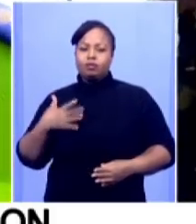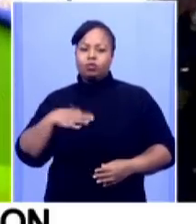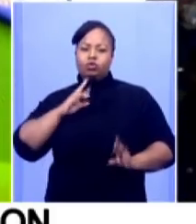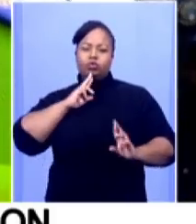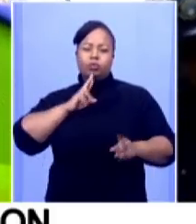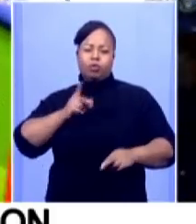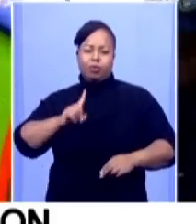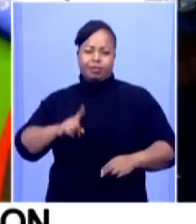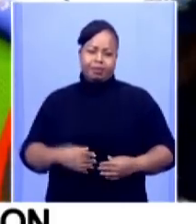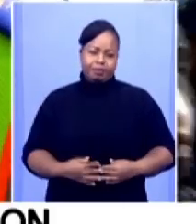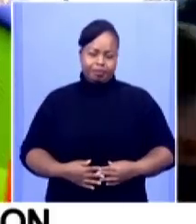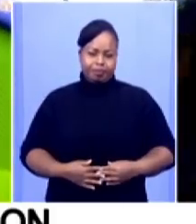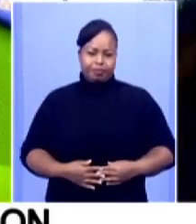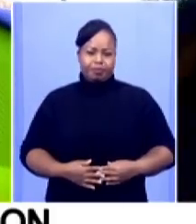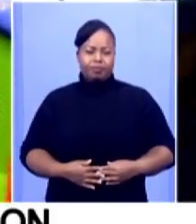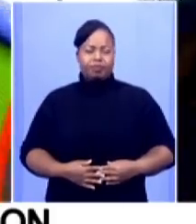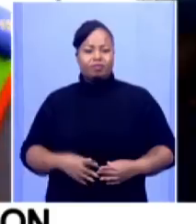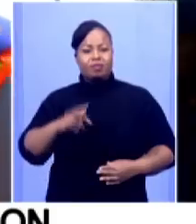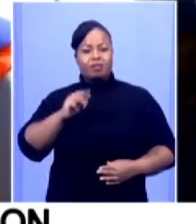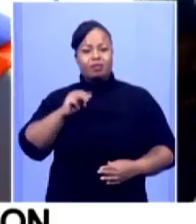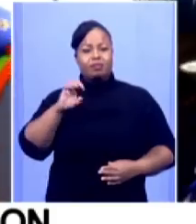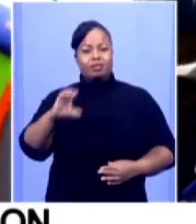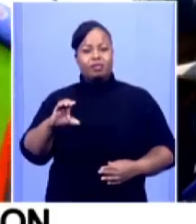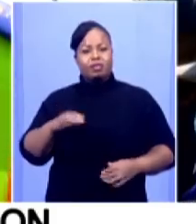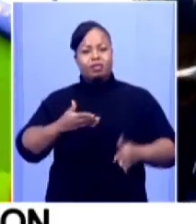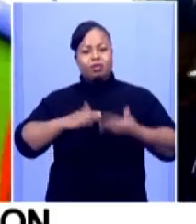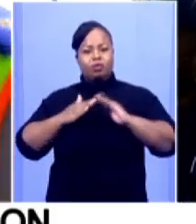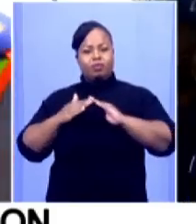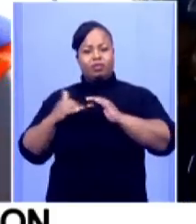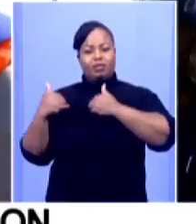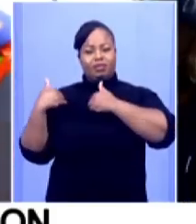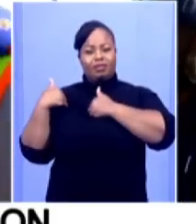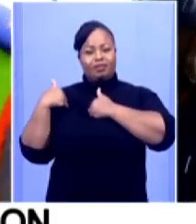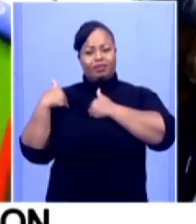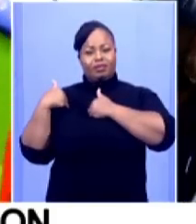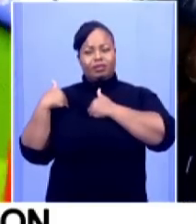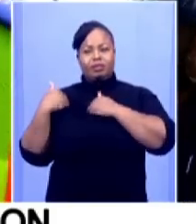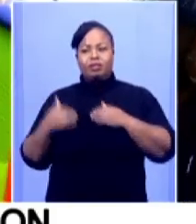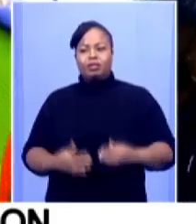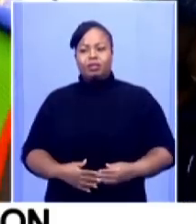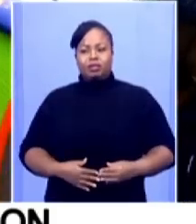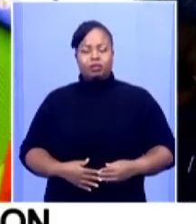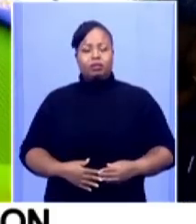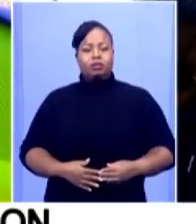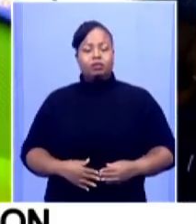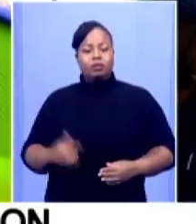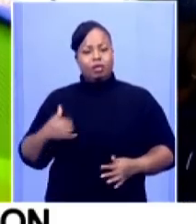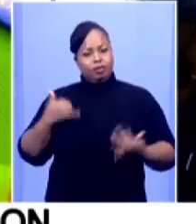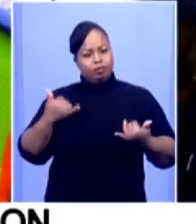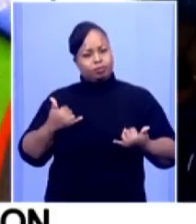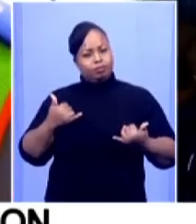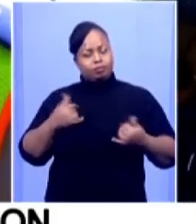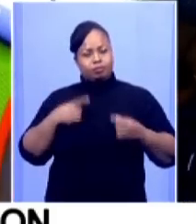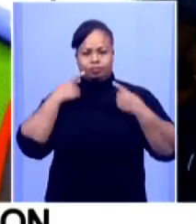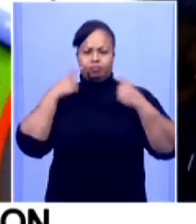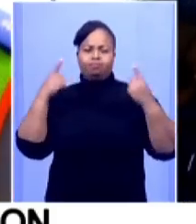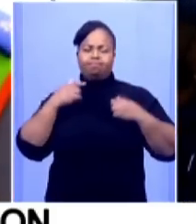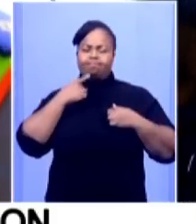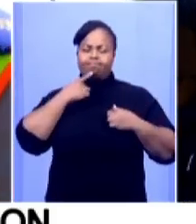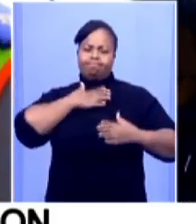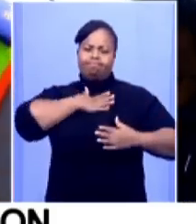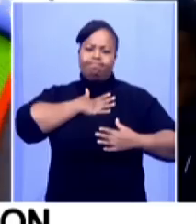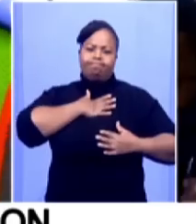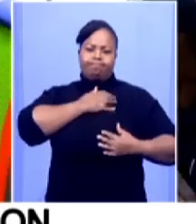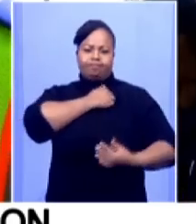that the MMC of Community Safety, Alderman Tennyson, has sent the messages of condolences